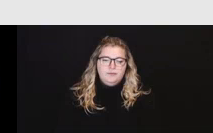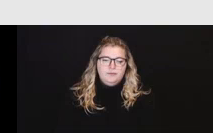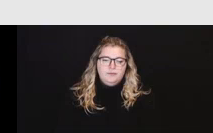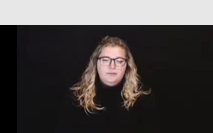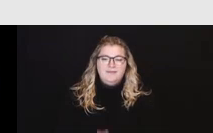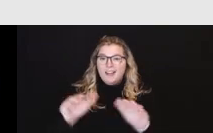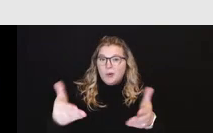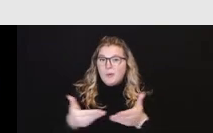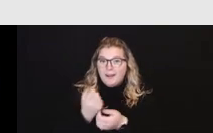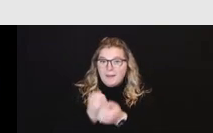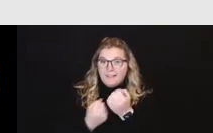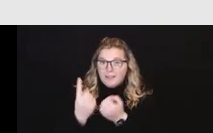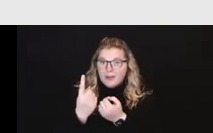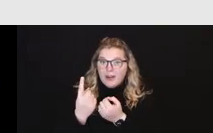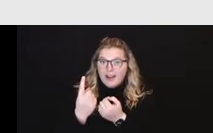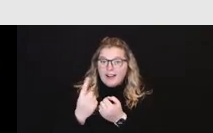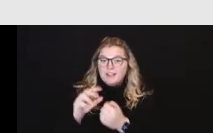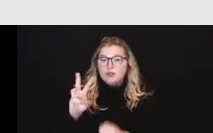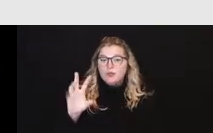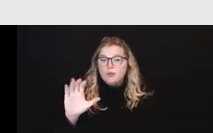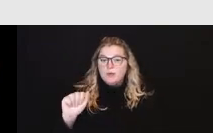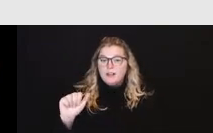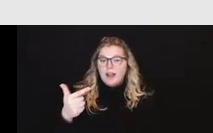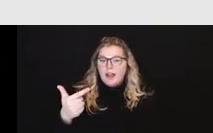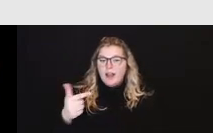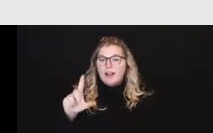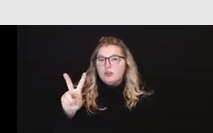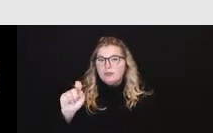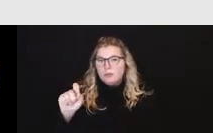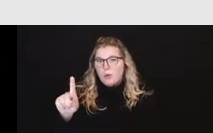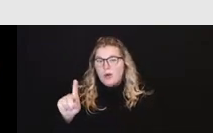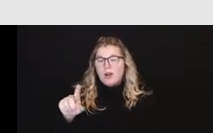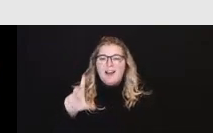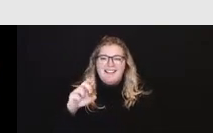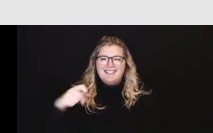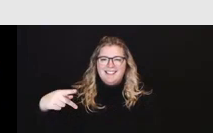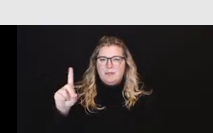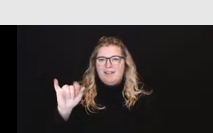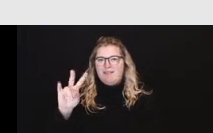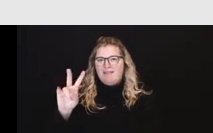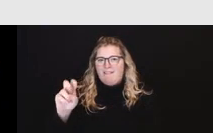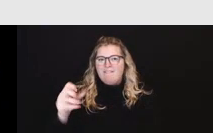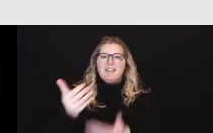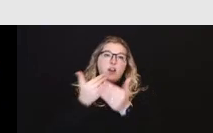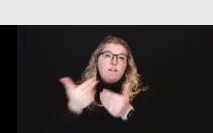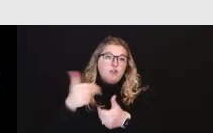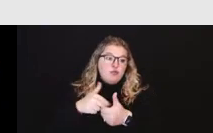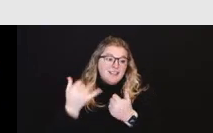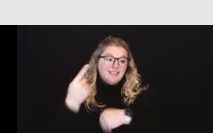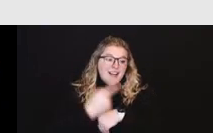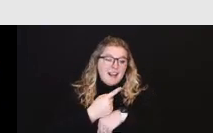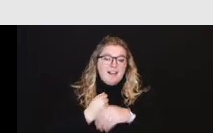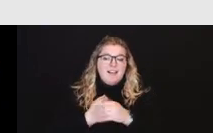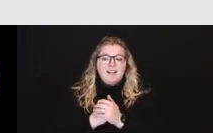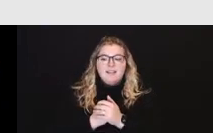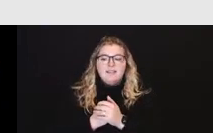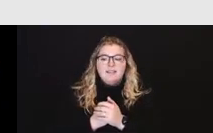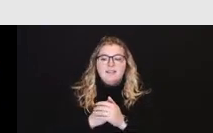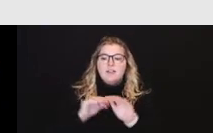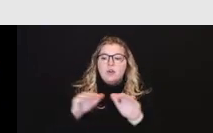Welcome everyone to WCAG 2.1 Deep Dive, and thank you all for being here today. What I'd like to do is welcome